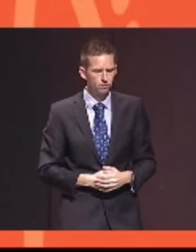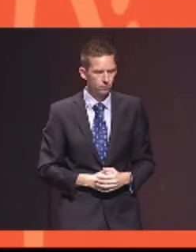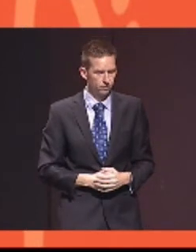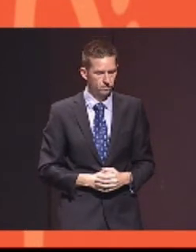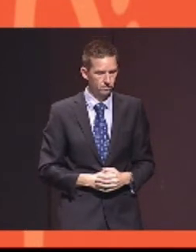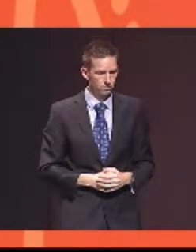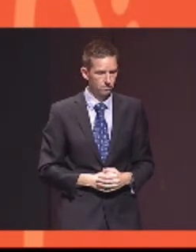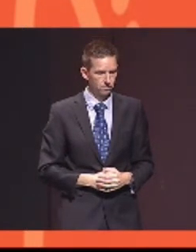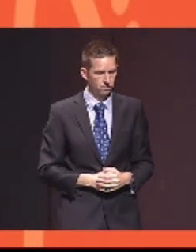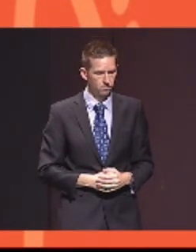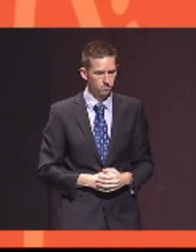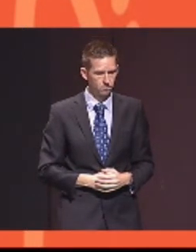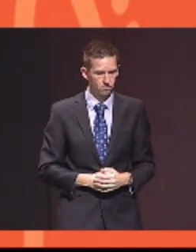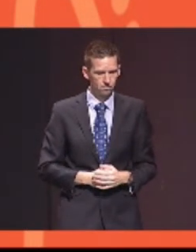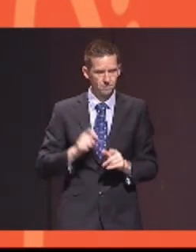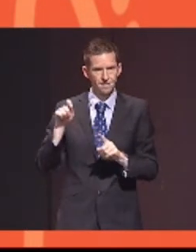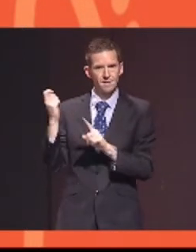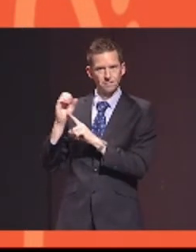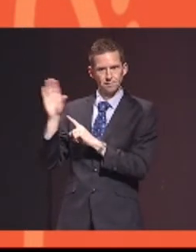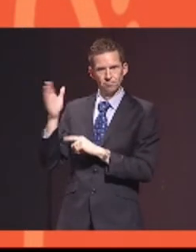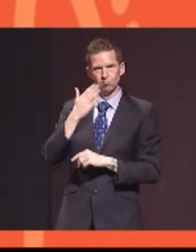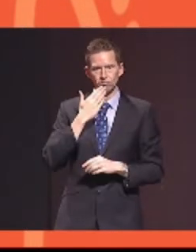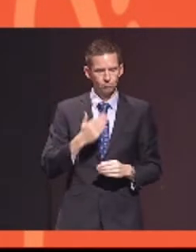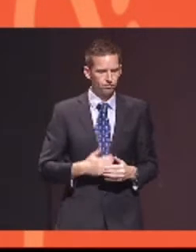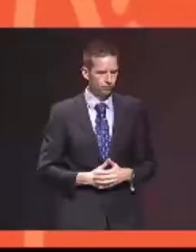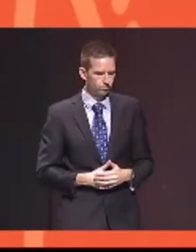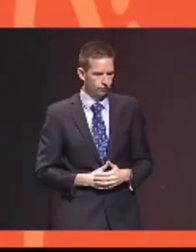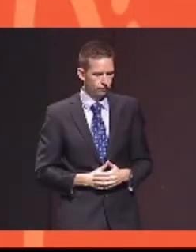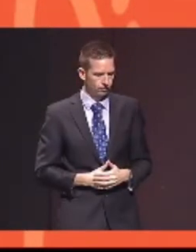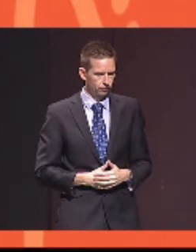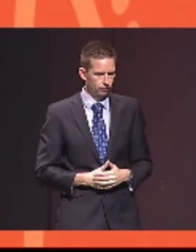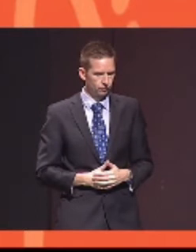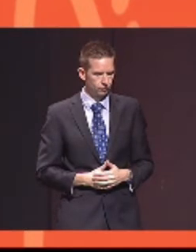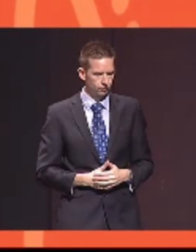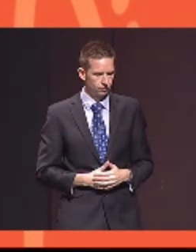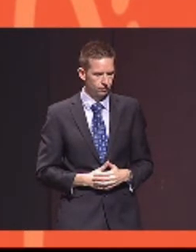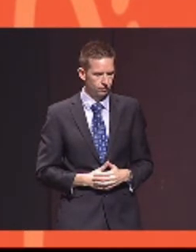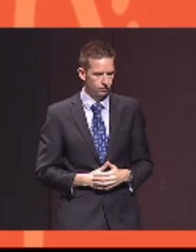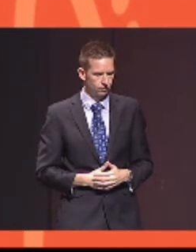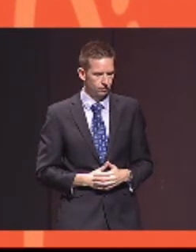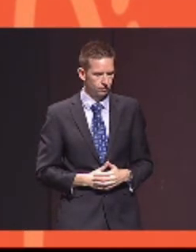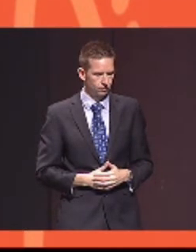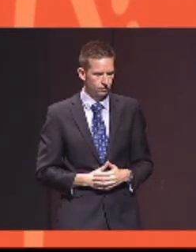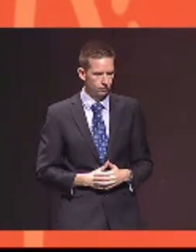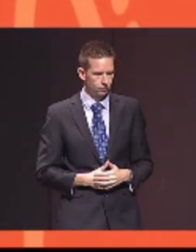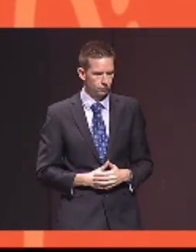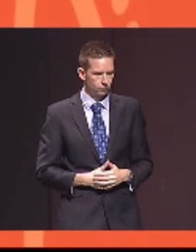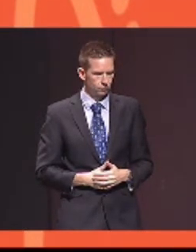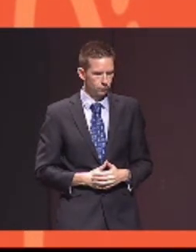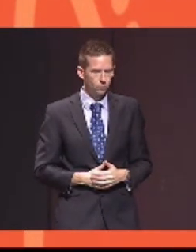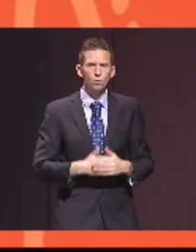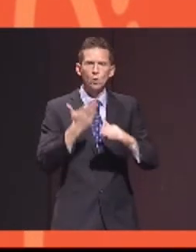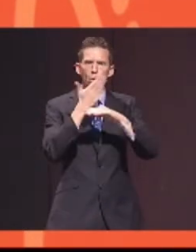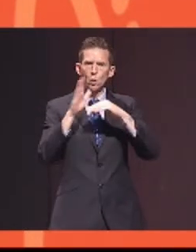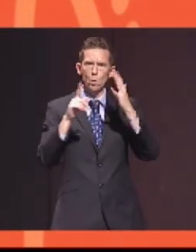Can you pass the next one too, please? Okay. So the